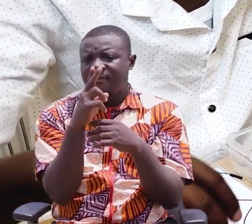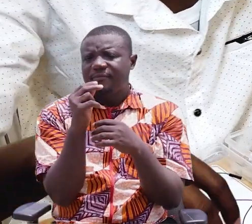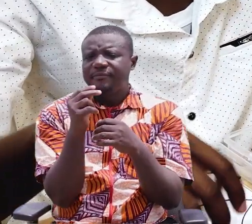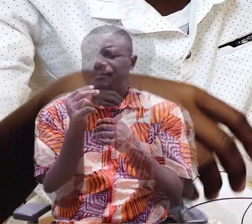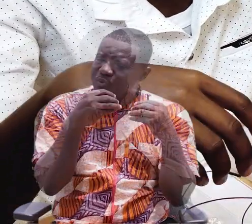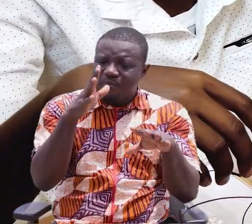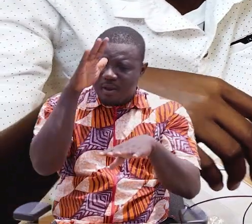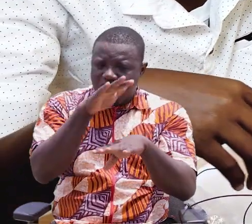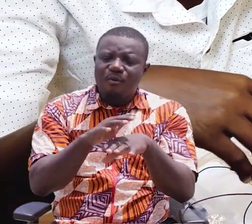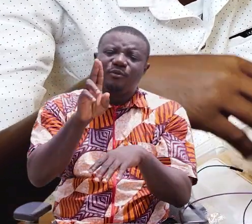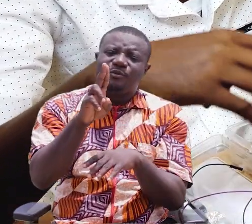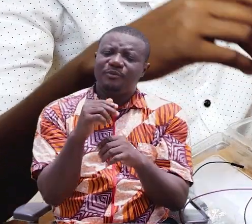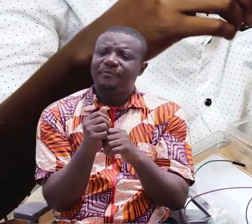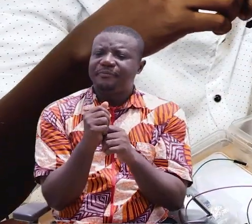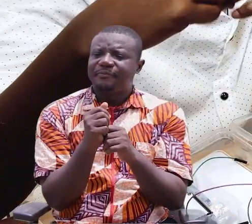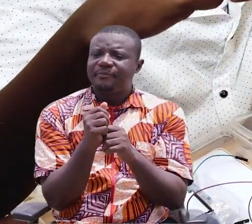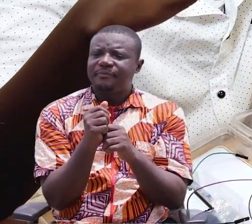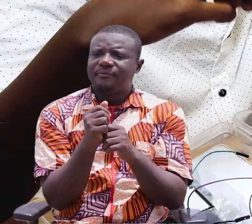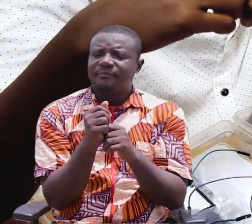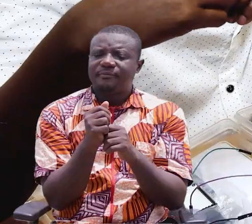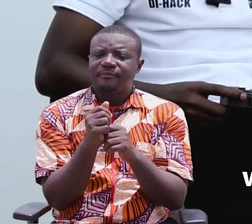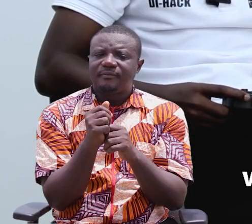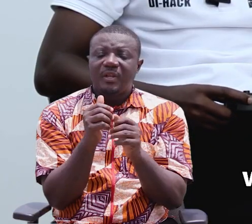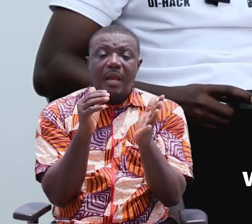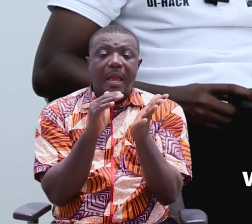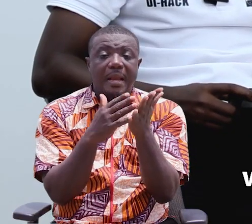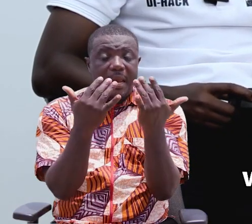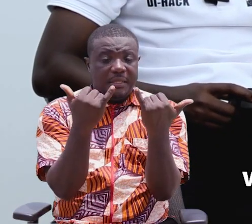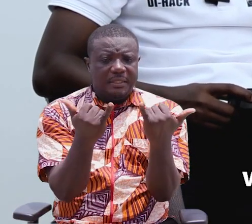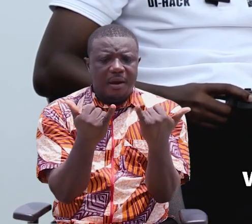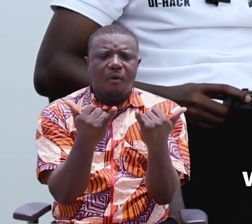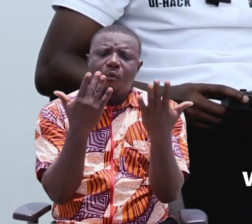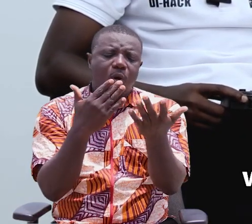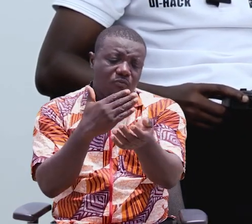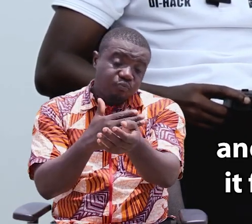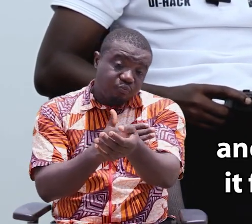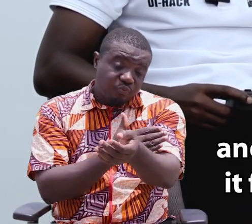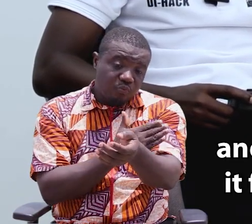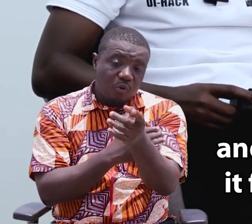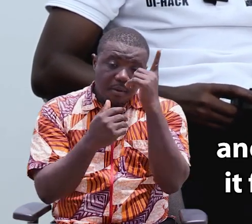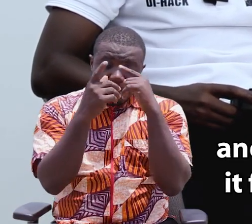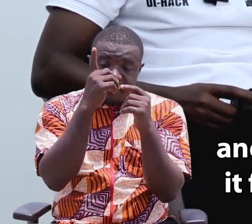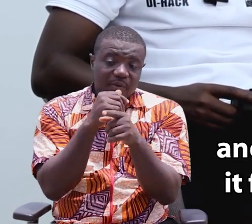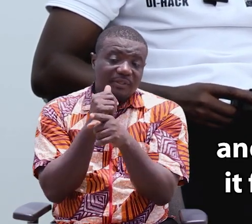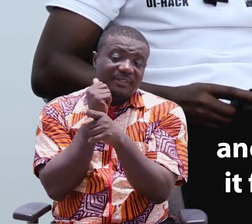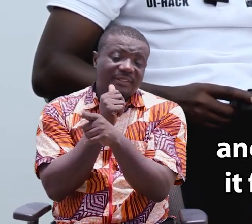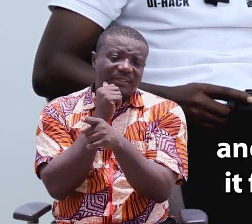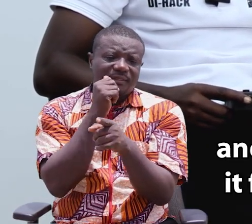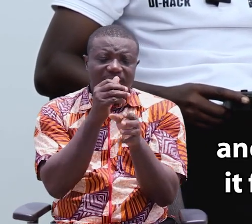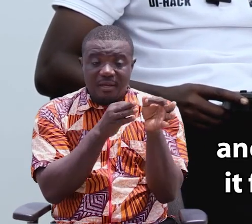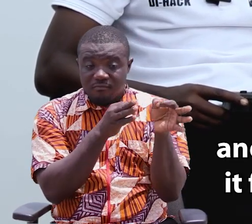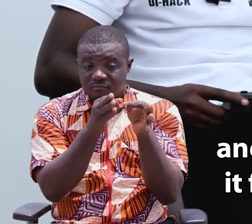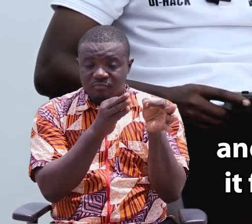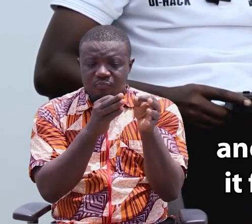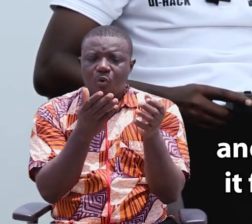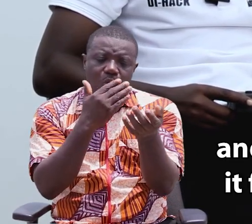Yeah, so. Then she gave us some input and other things, which currently we have improved on, and she's going to be using it and testing